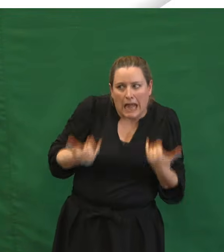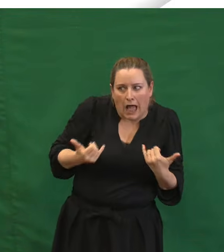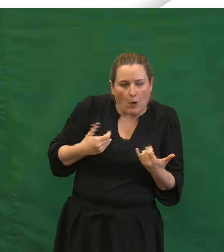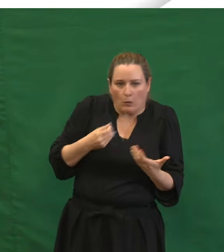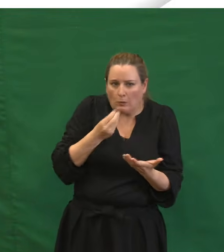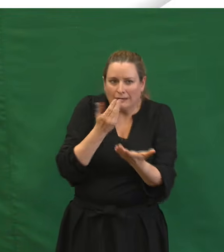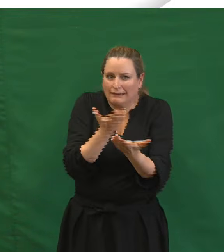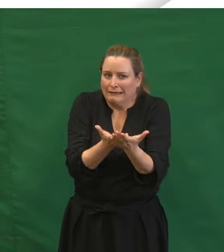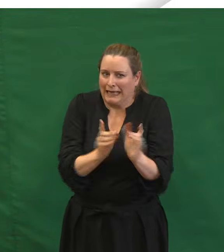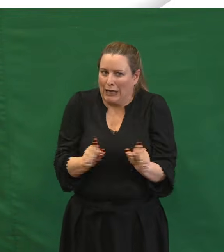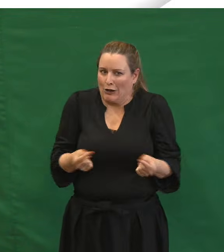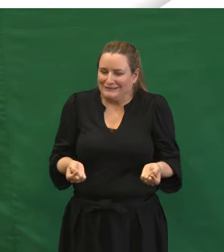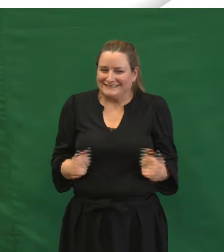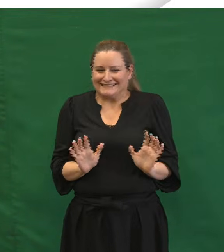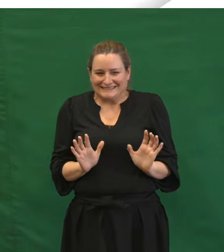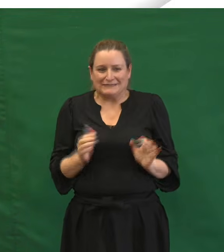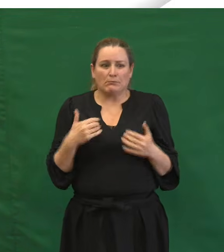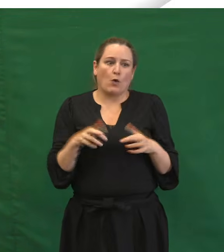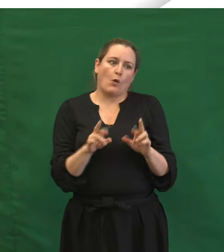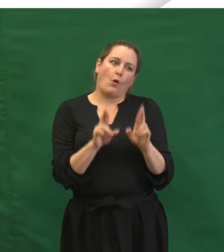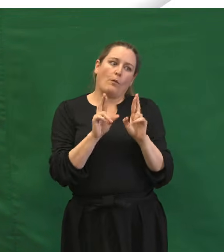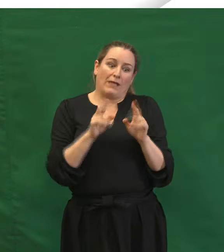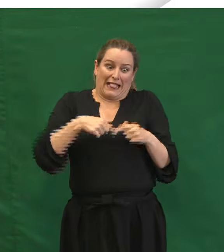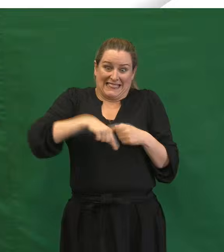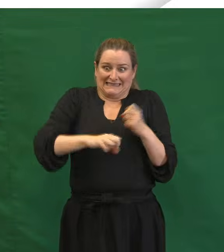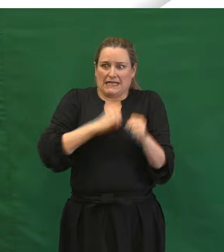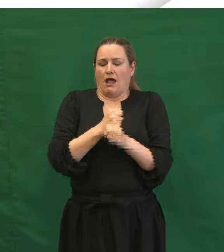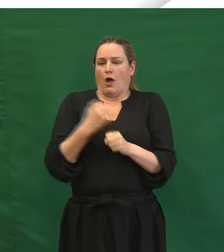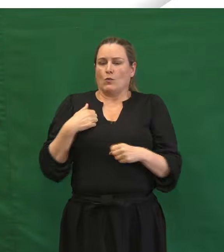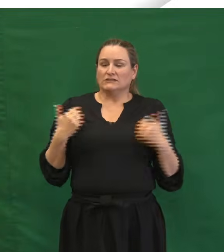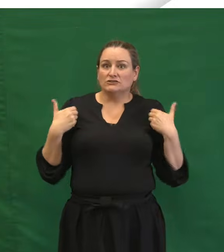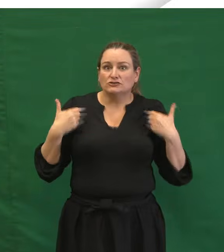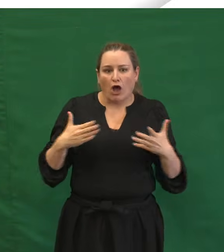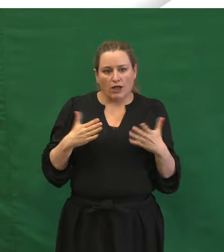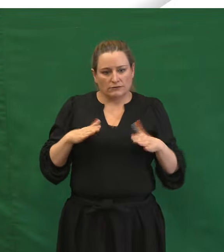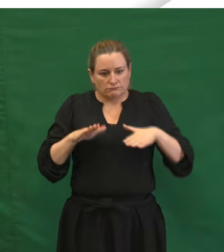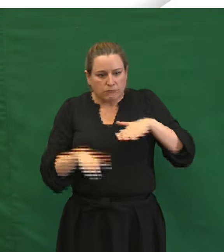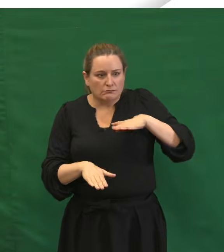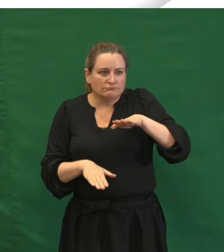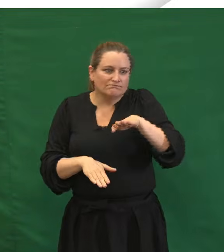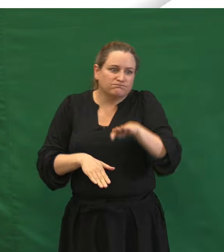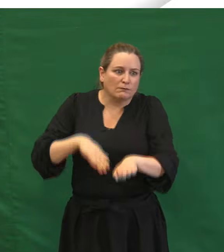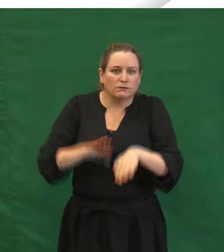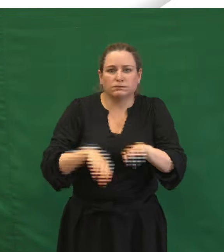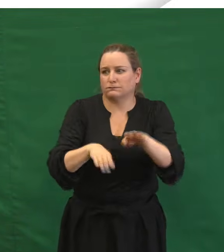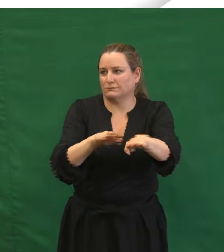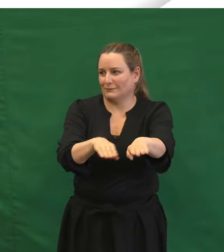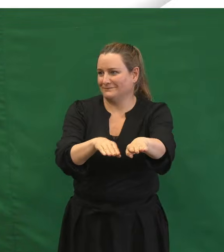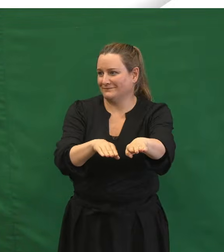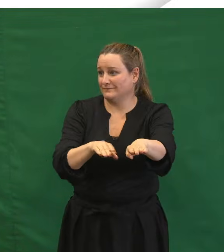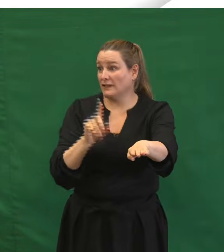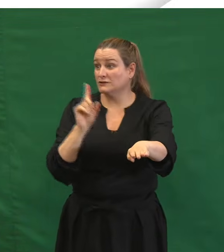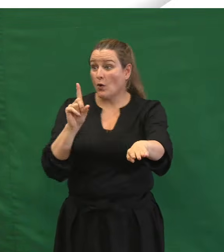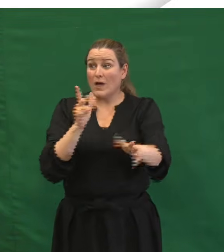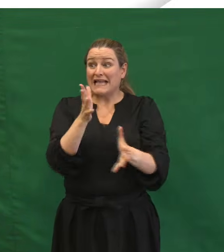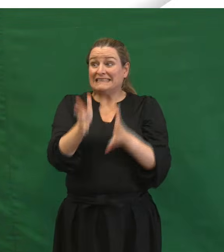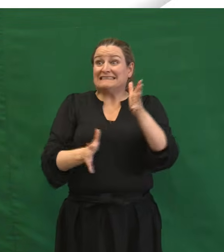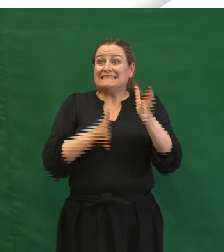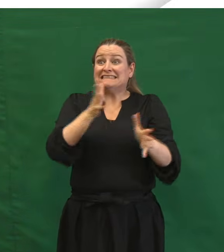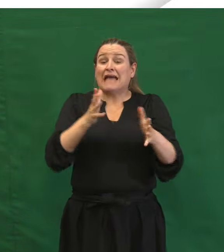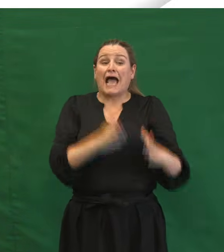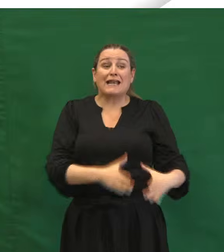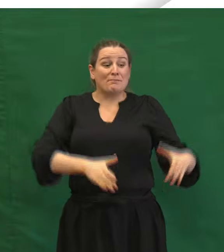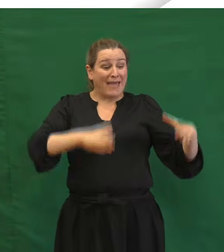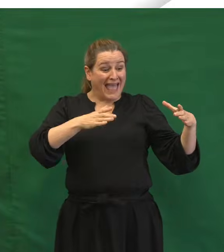certain work and collaborations this year to have those elements there. But again, a sign bank is only the place where you put things. If you don't